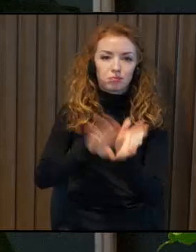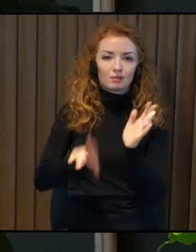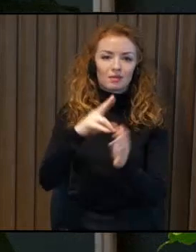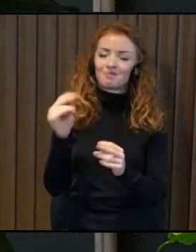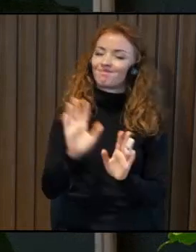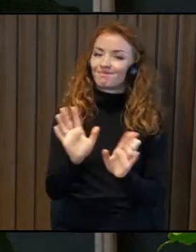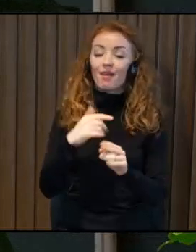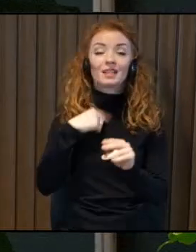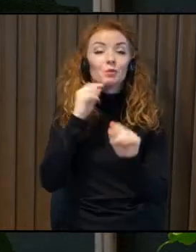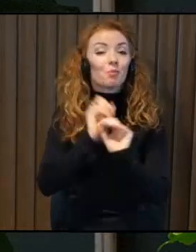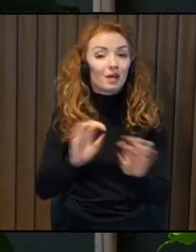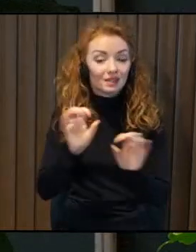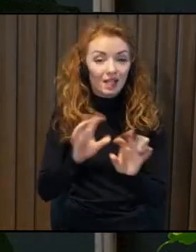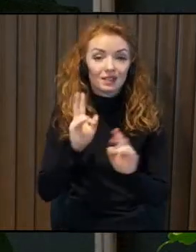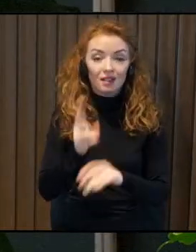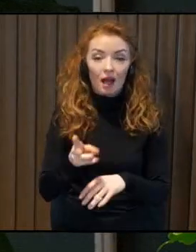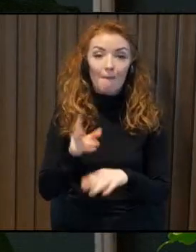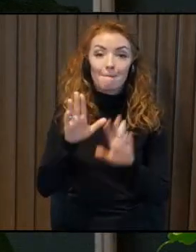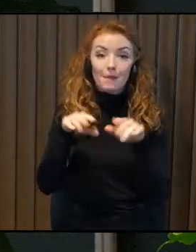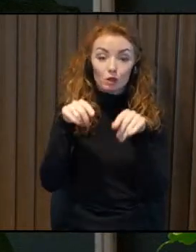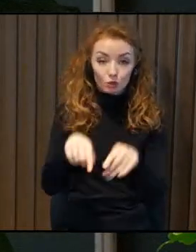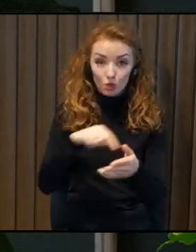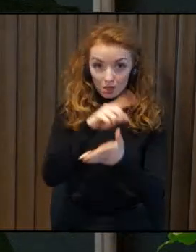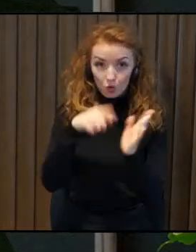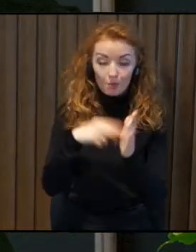some kind of things or yes or no, but